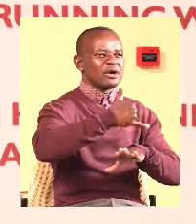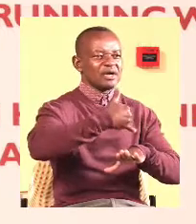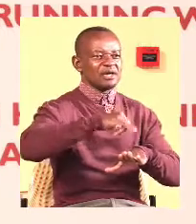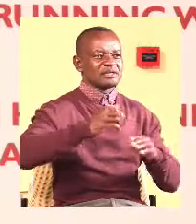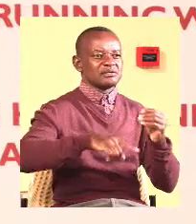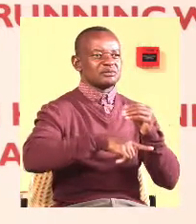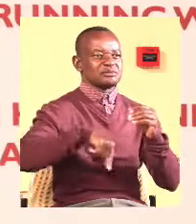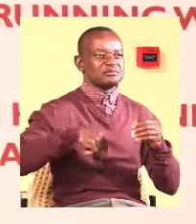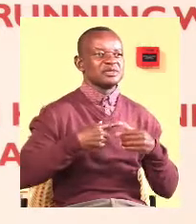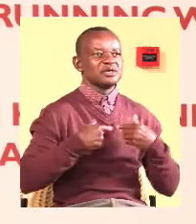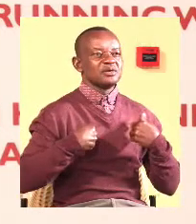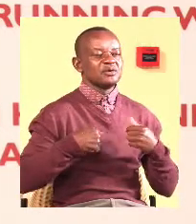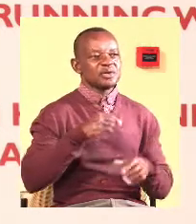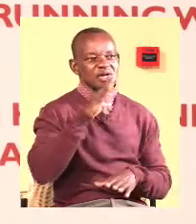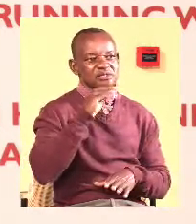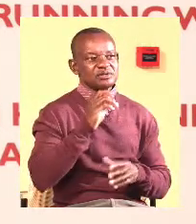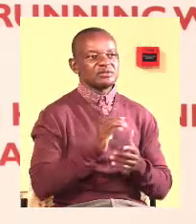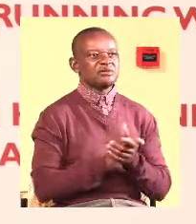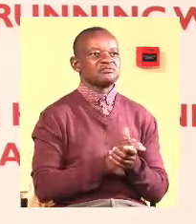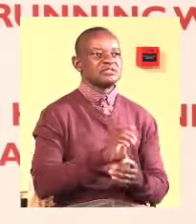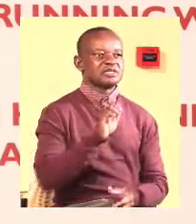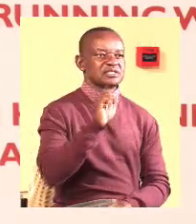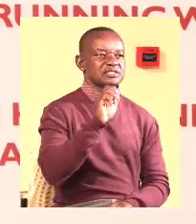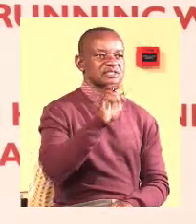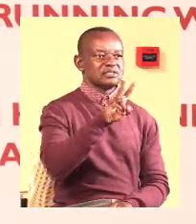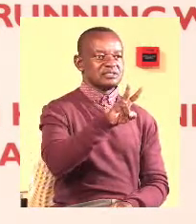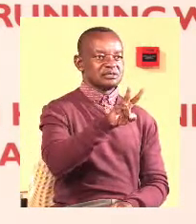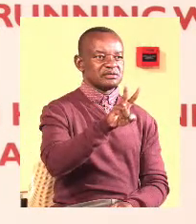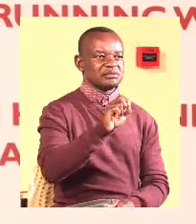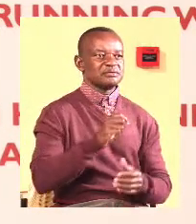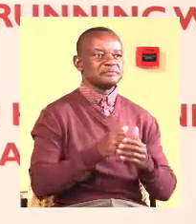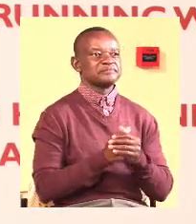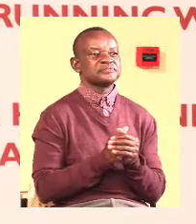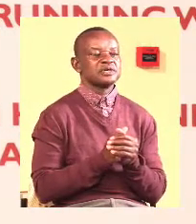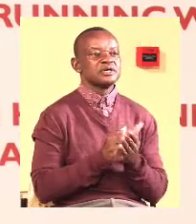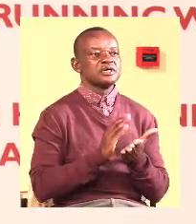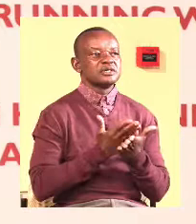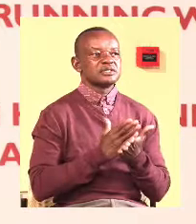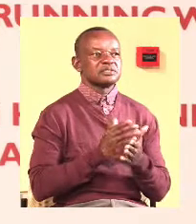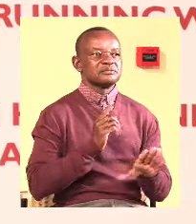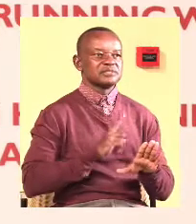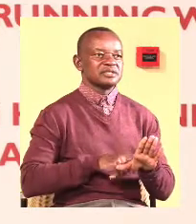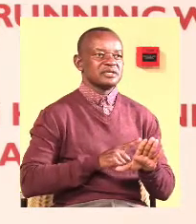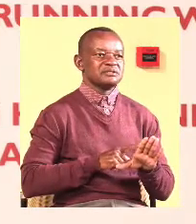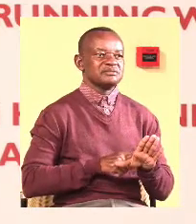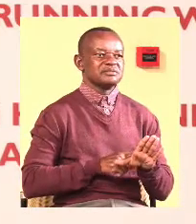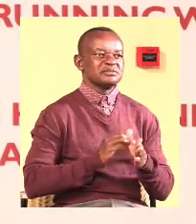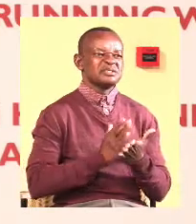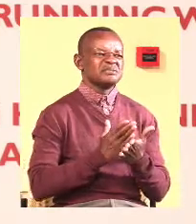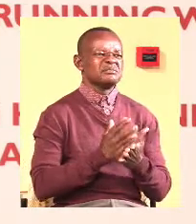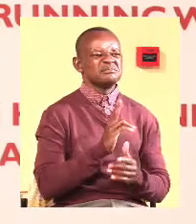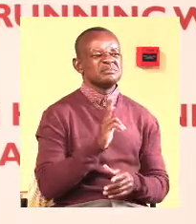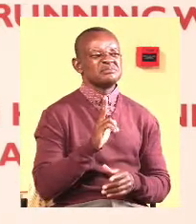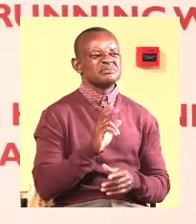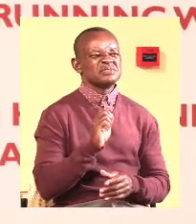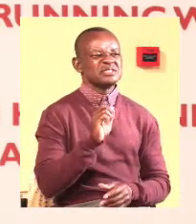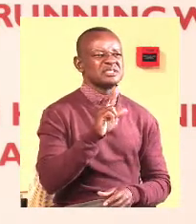and we know that the television is for selected few also, because people who are living in